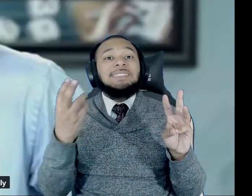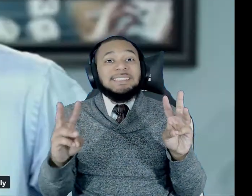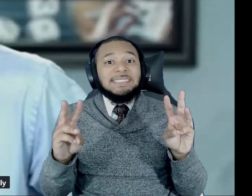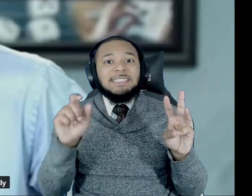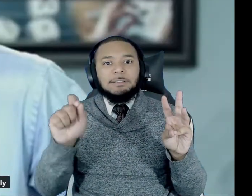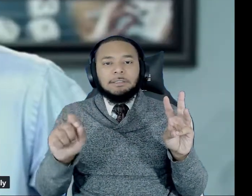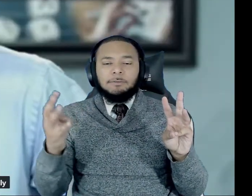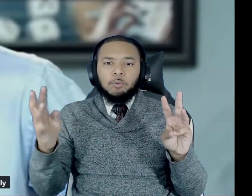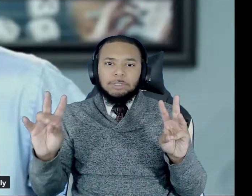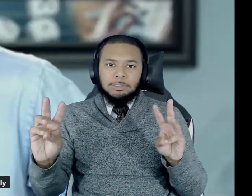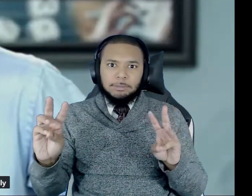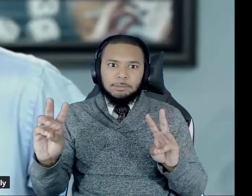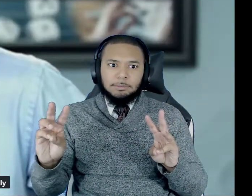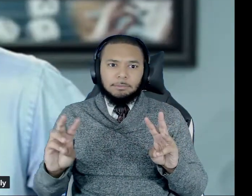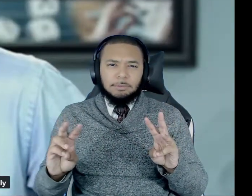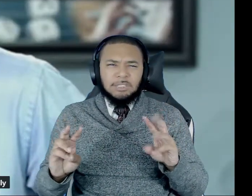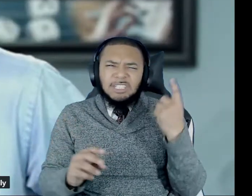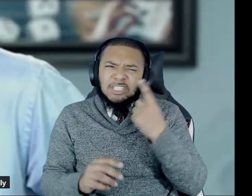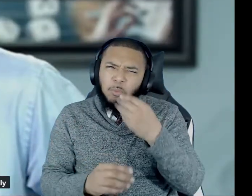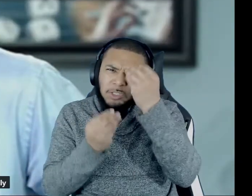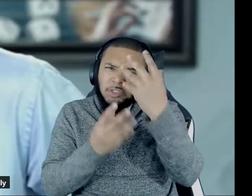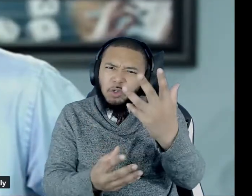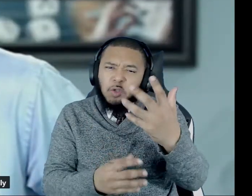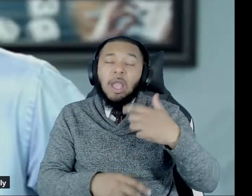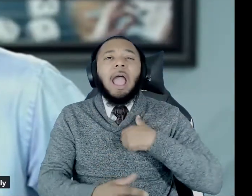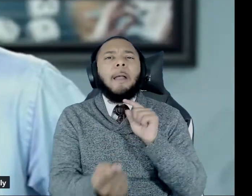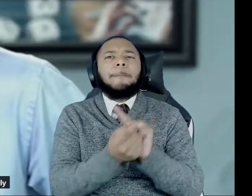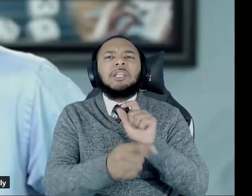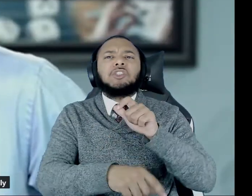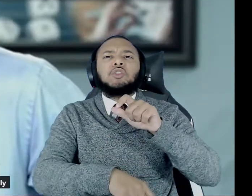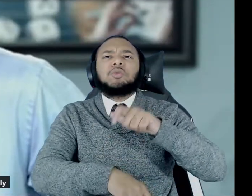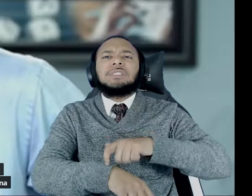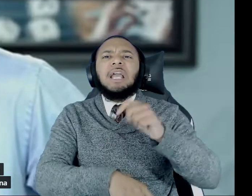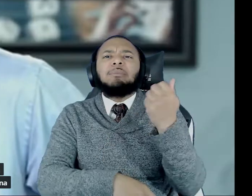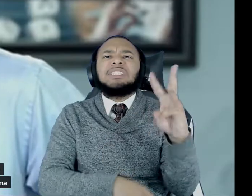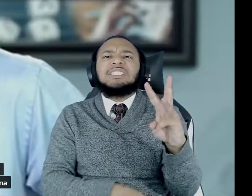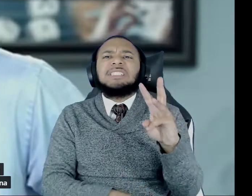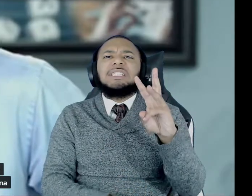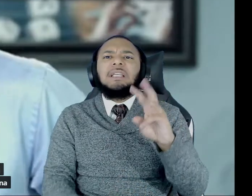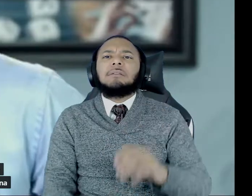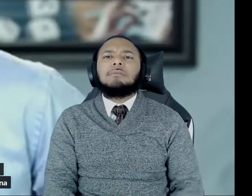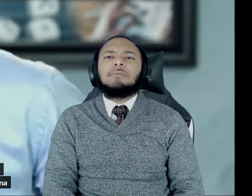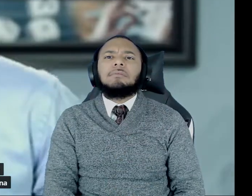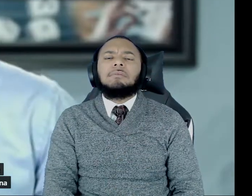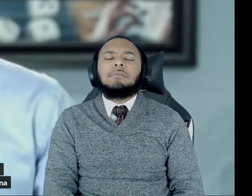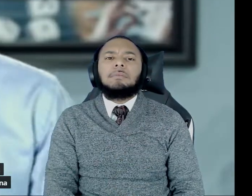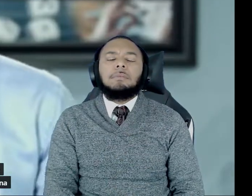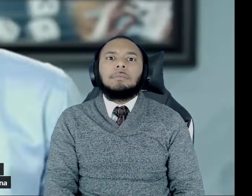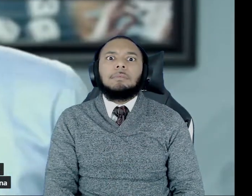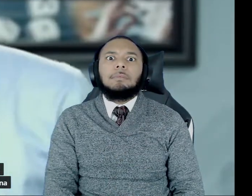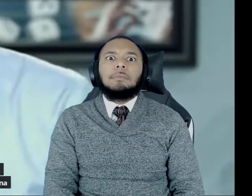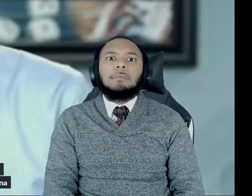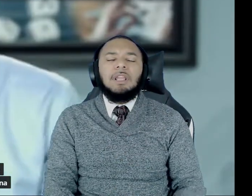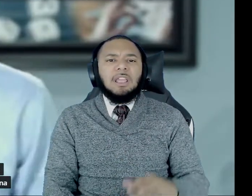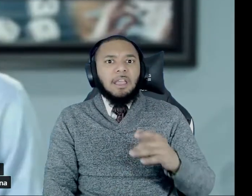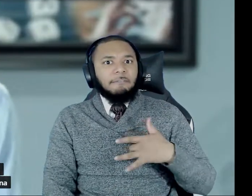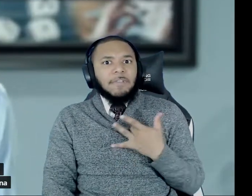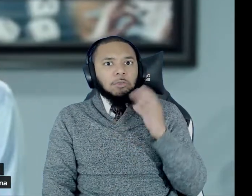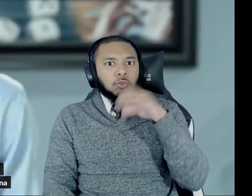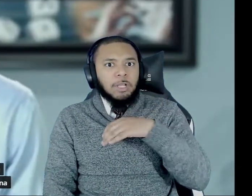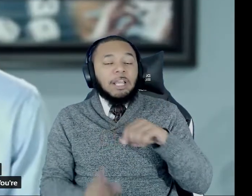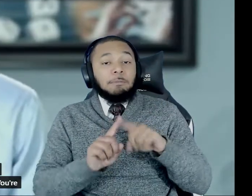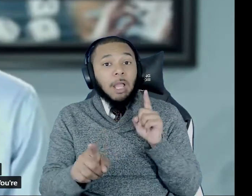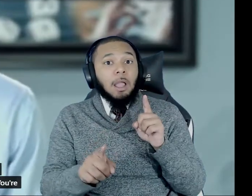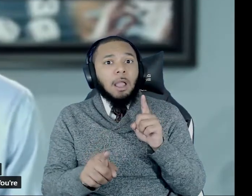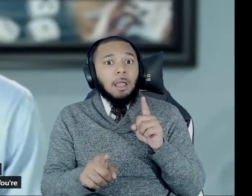Has anyone ever said, like, I'll meet you somewhere at 16 o'clock? It's like really strange. But after you start using military time a little bit,